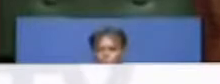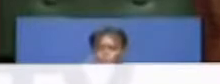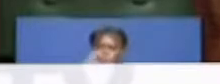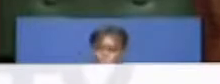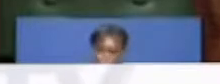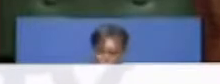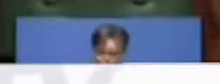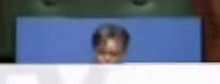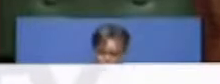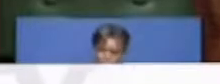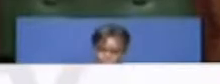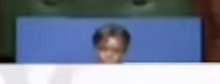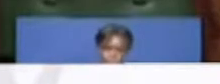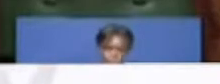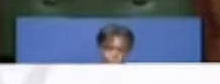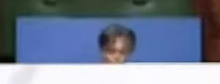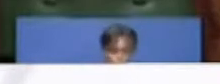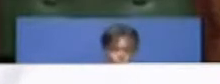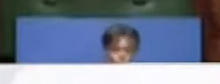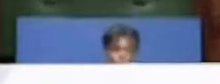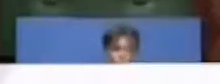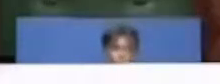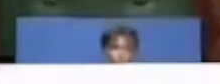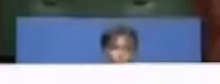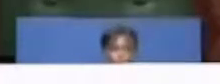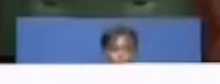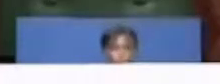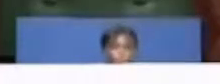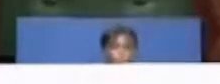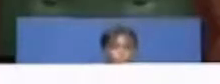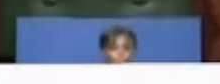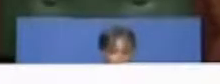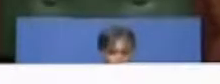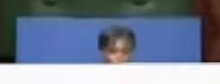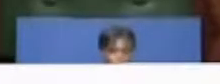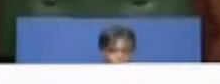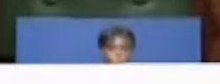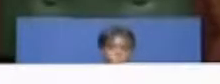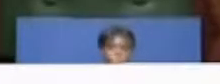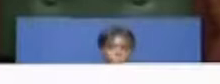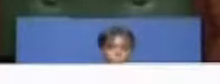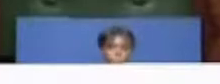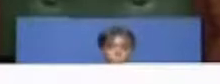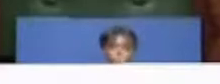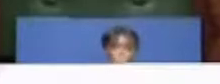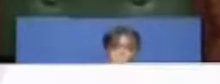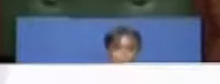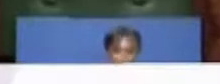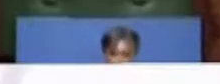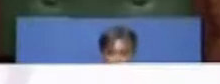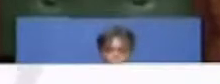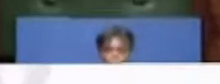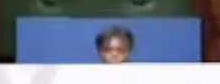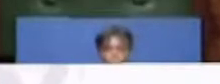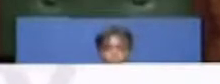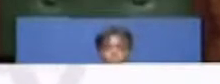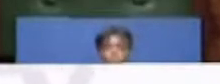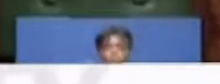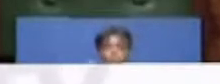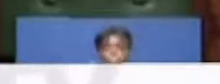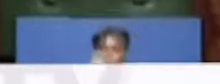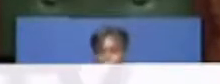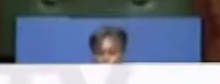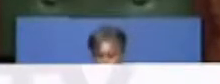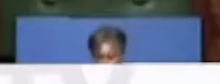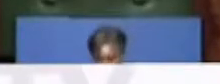the reintroduction of multi-party politics through the repeal of Section 2A of the former constitution on